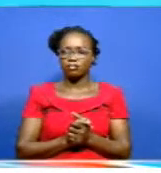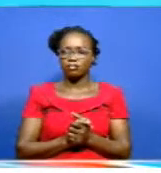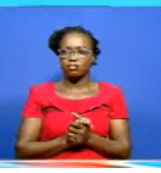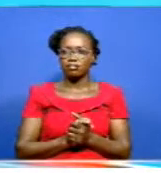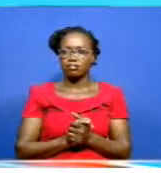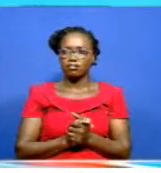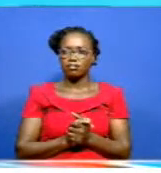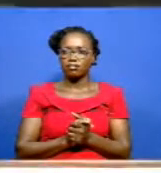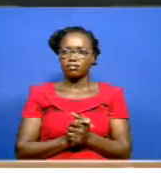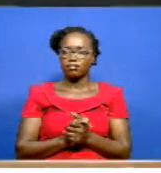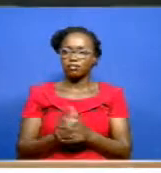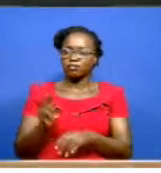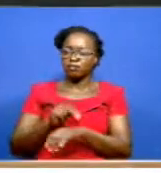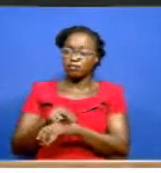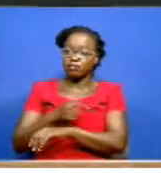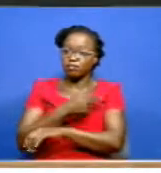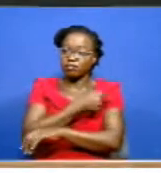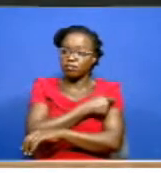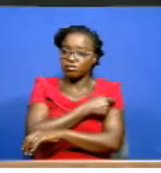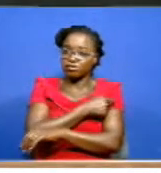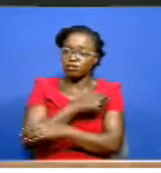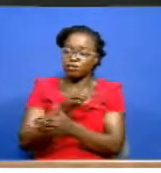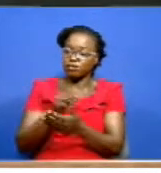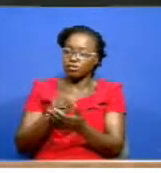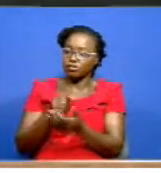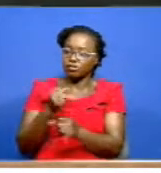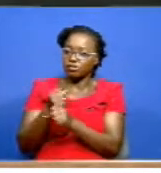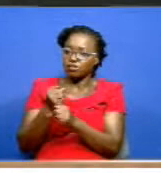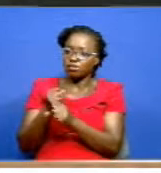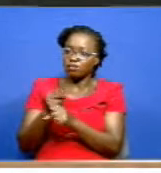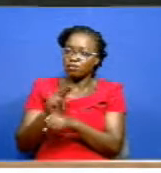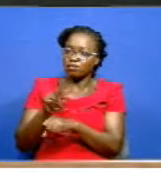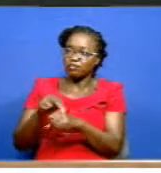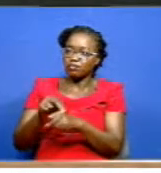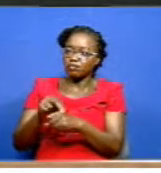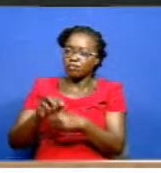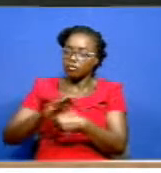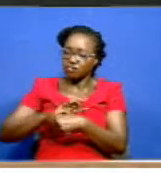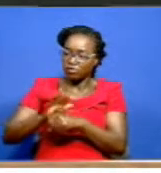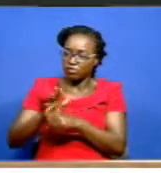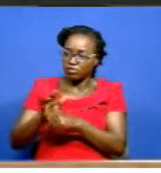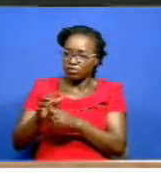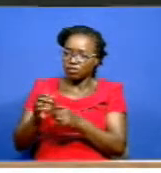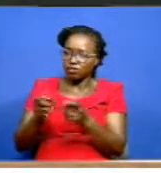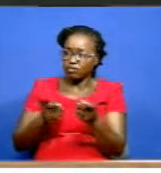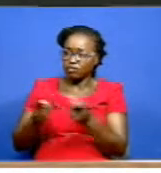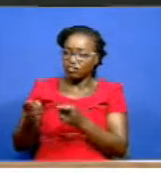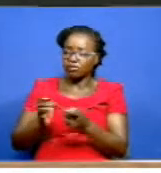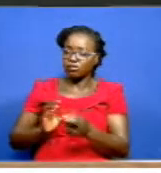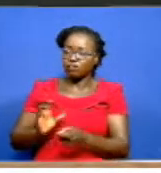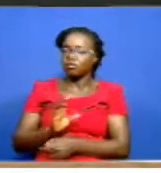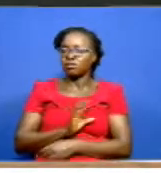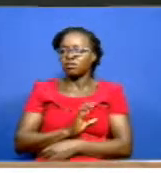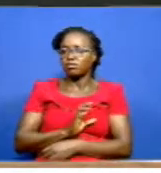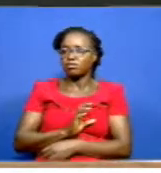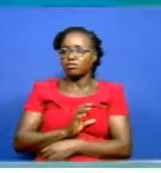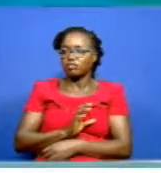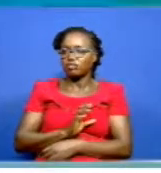the National Vaccine Deployment Plan, we have a National COVID-19 Steering Committee, which is chaired